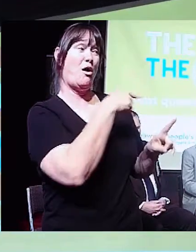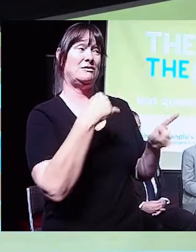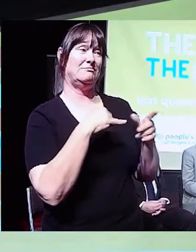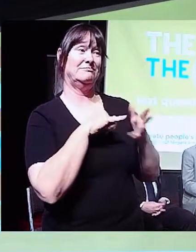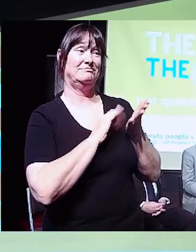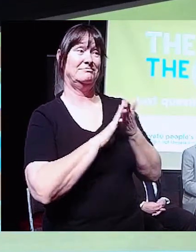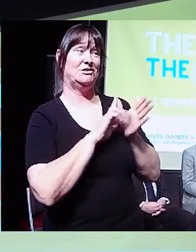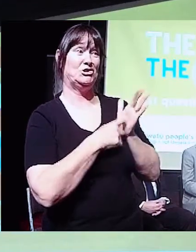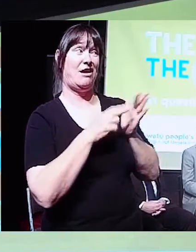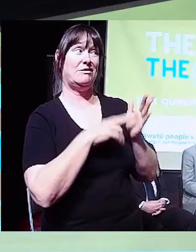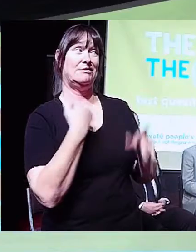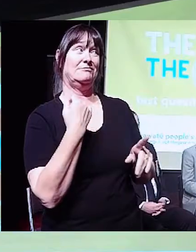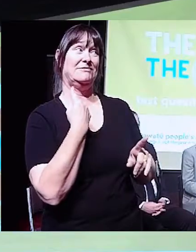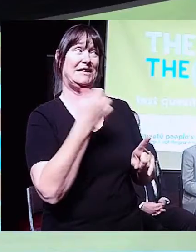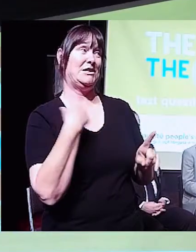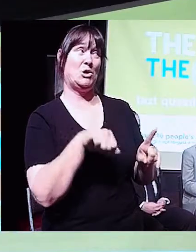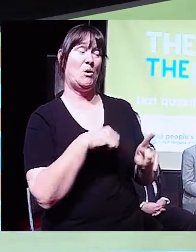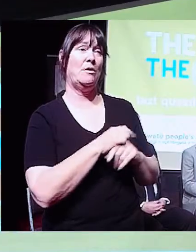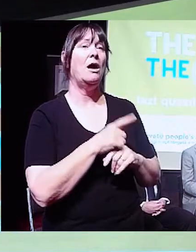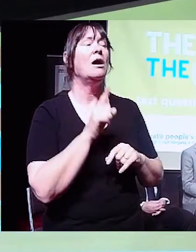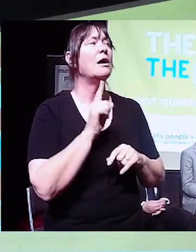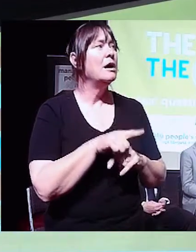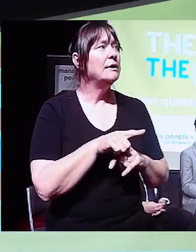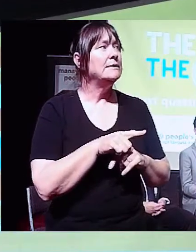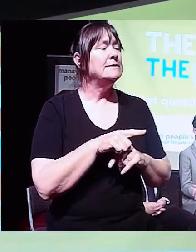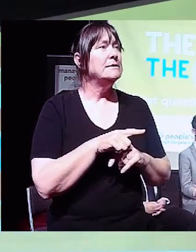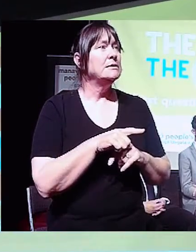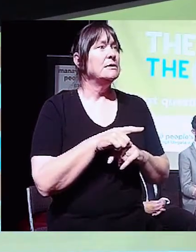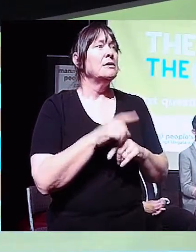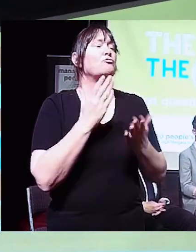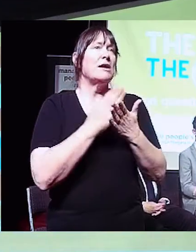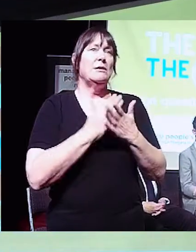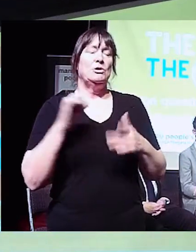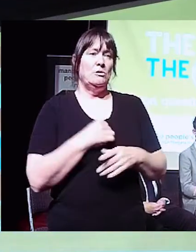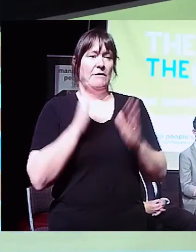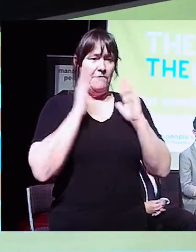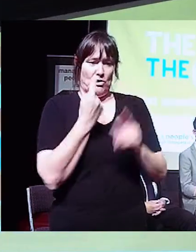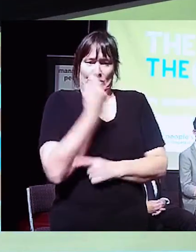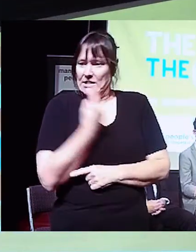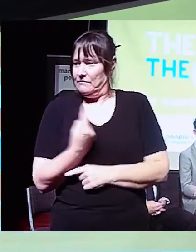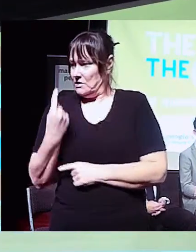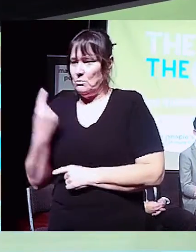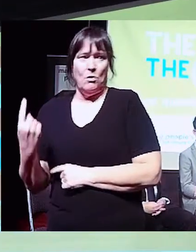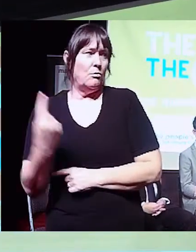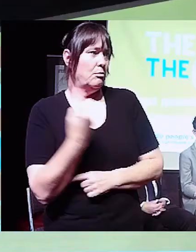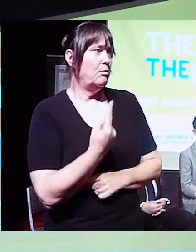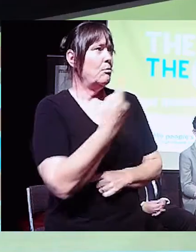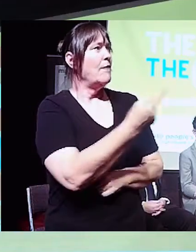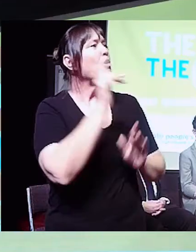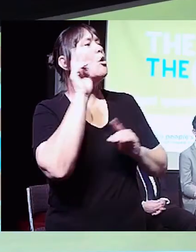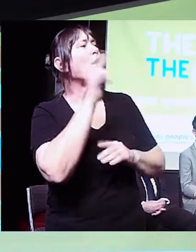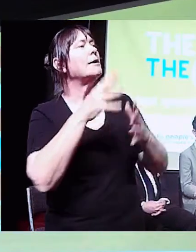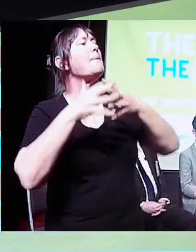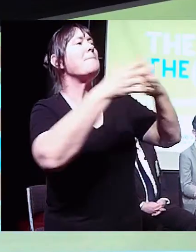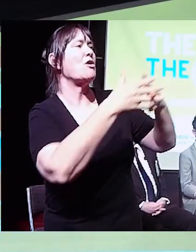And just one thing on the free market, I think hyper-individuality is not what we should be doing. Just look at the States. That's what they did. They are